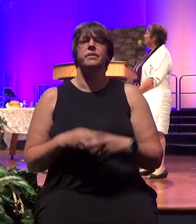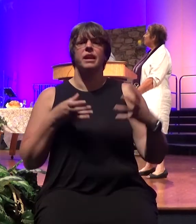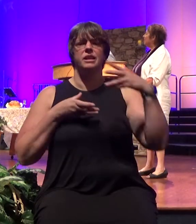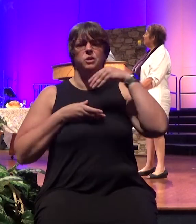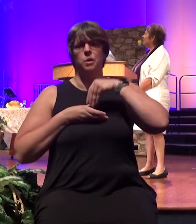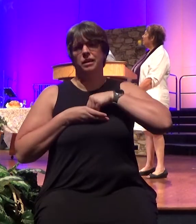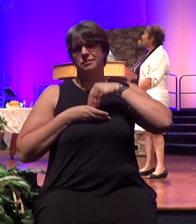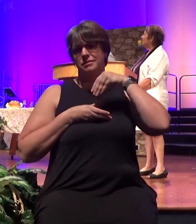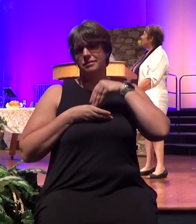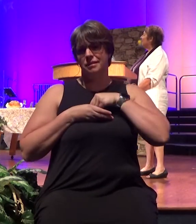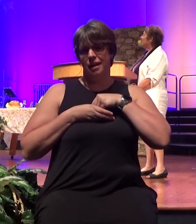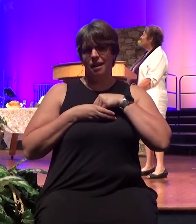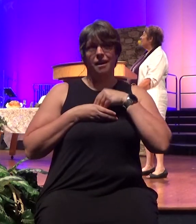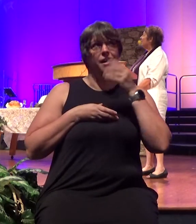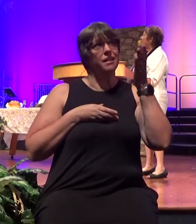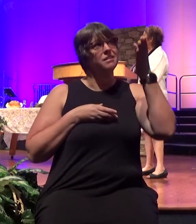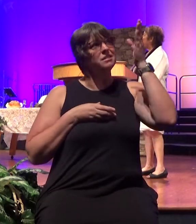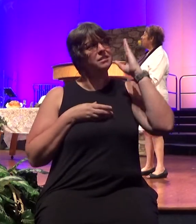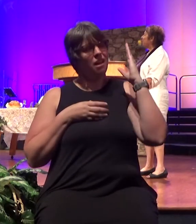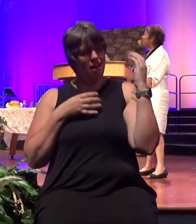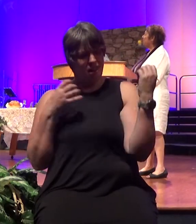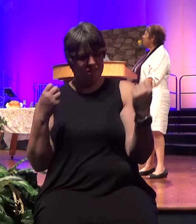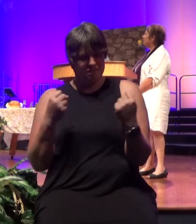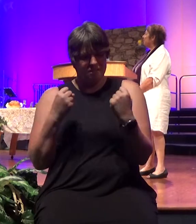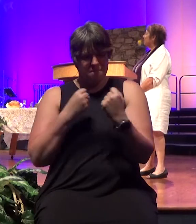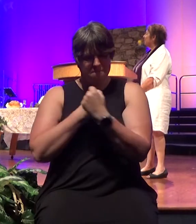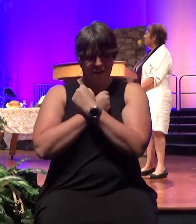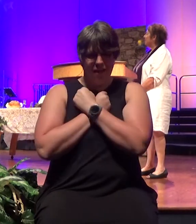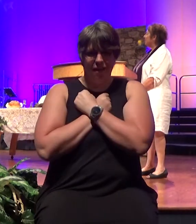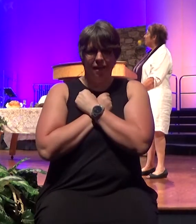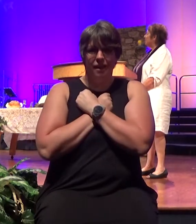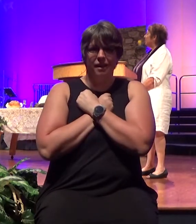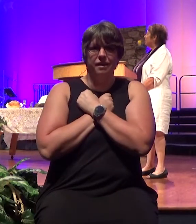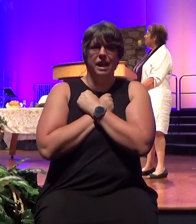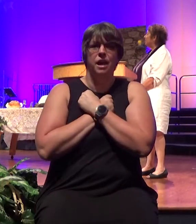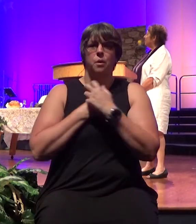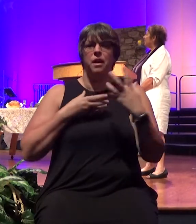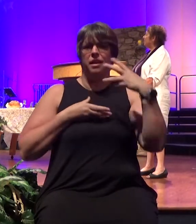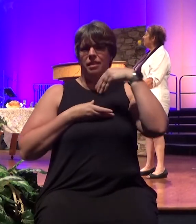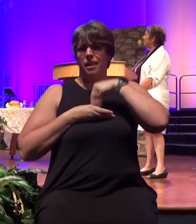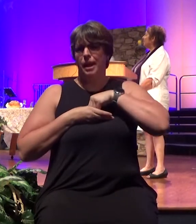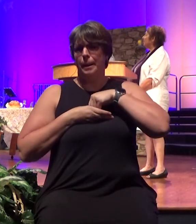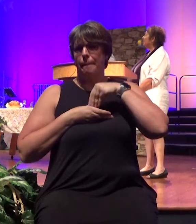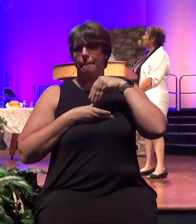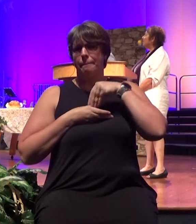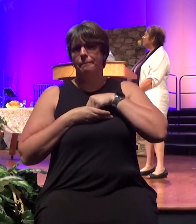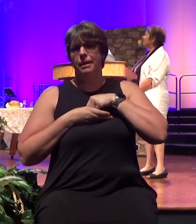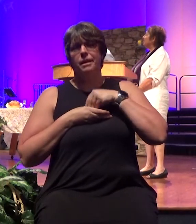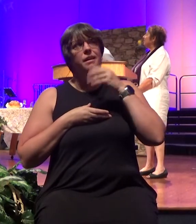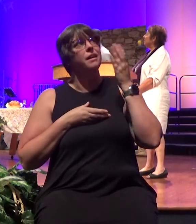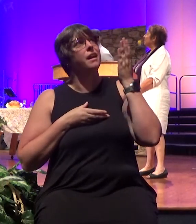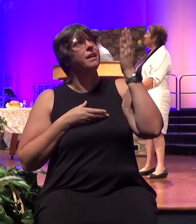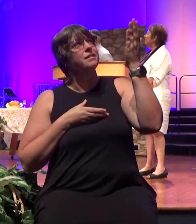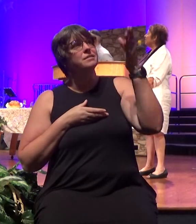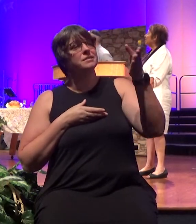love. Within me is love,